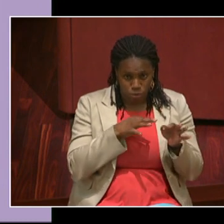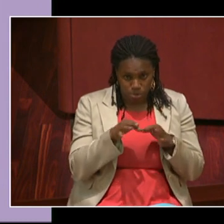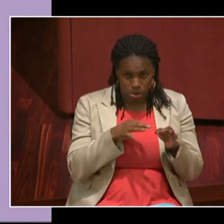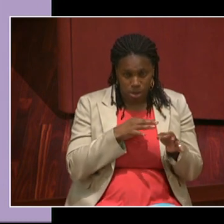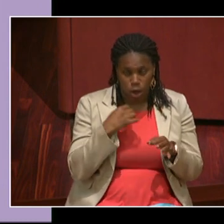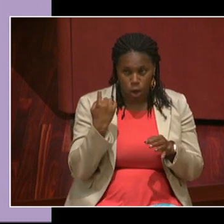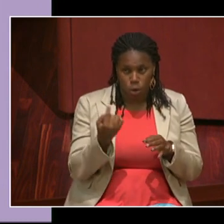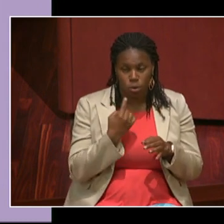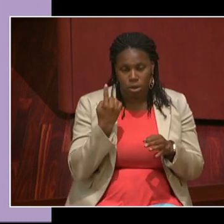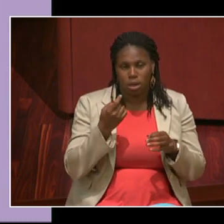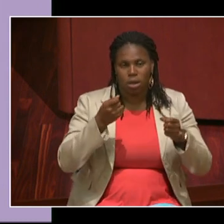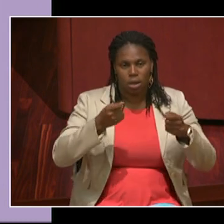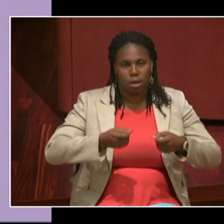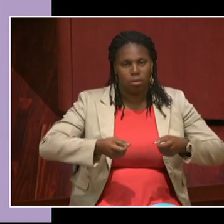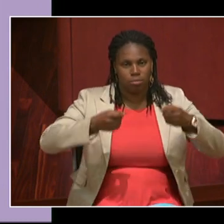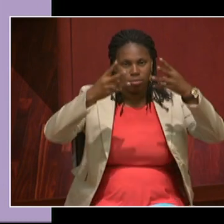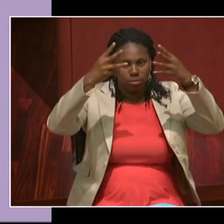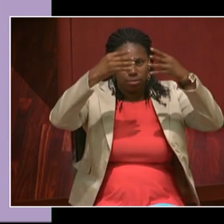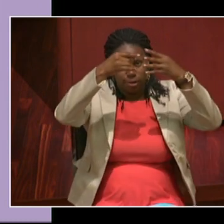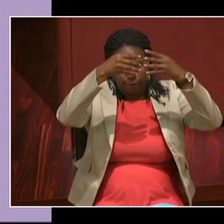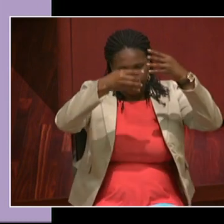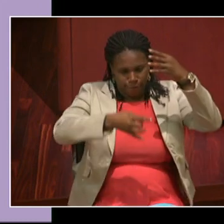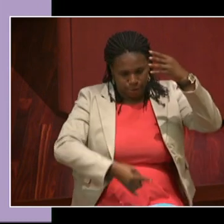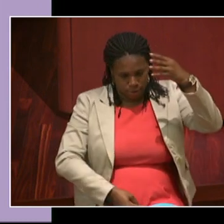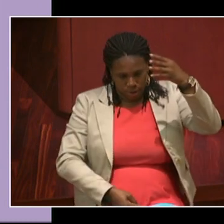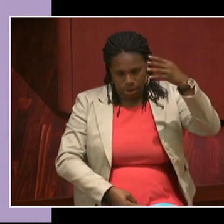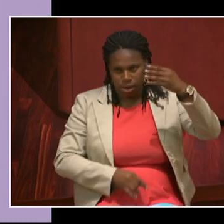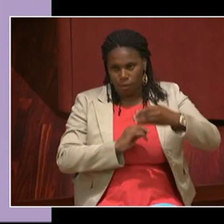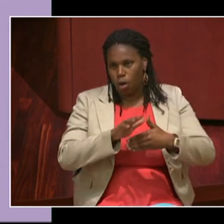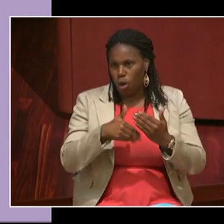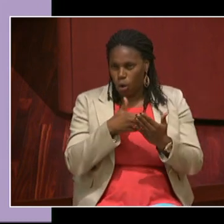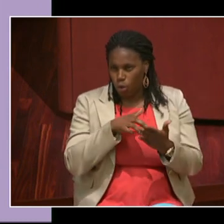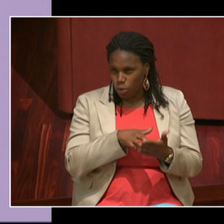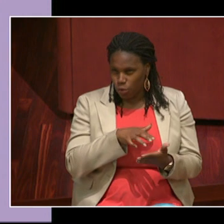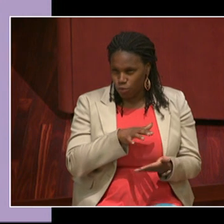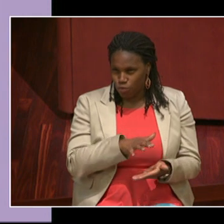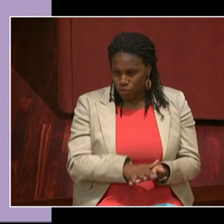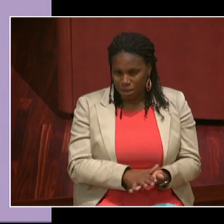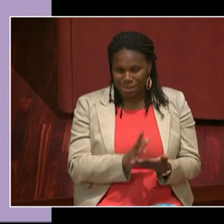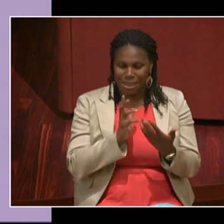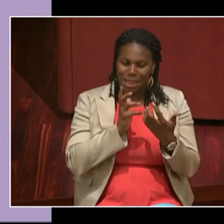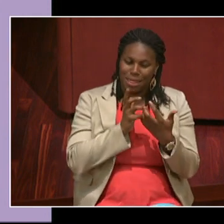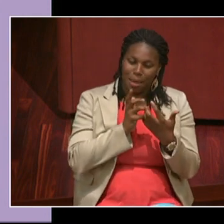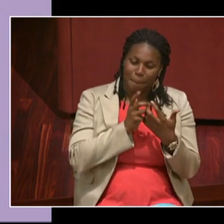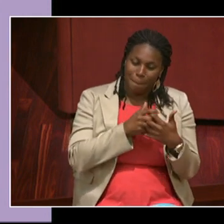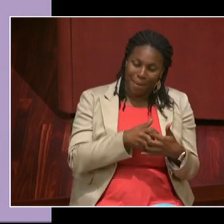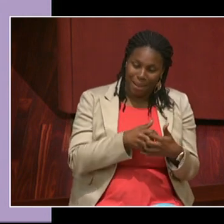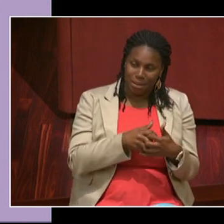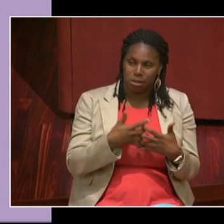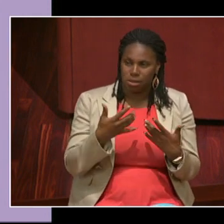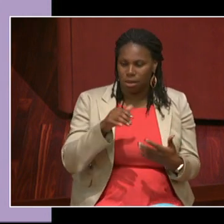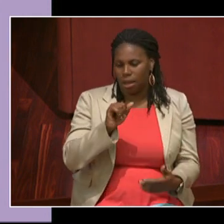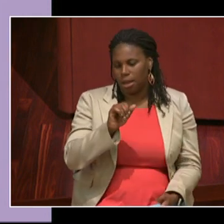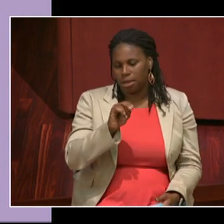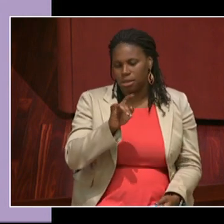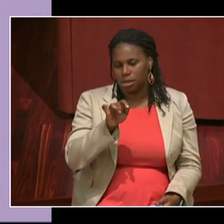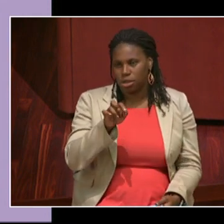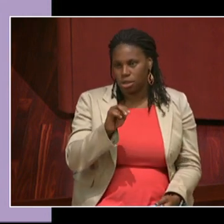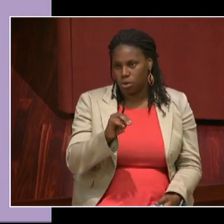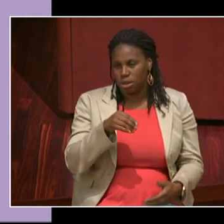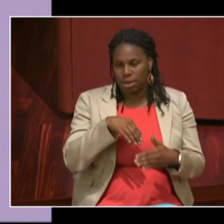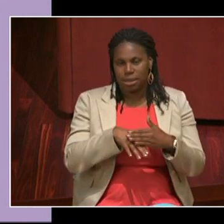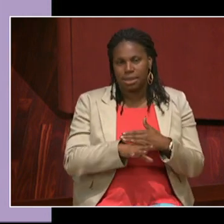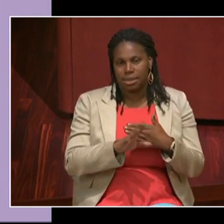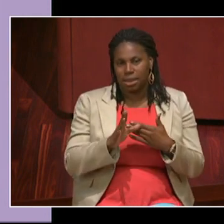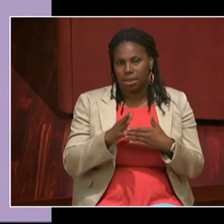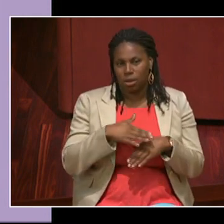that'll bring up the full list of all of the records that match, in this case, Antonio Grande within the online